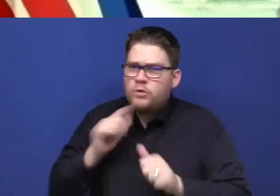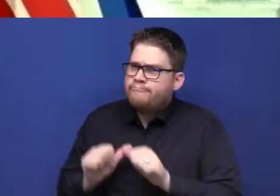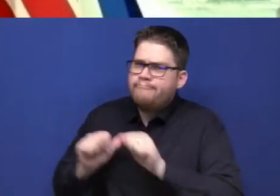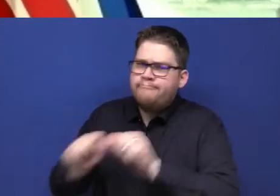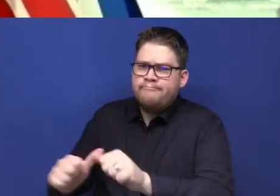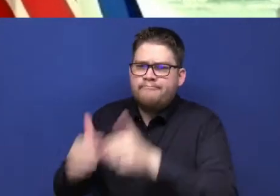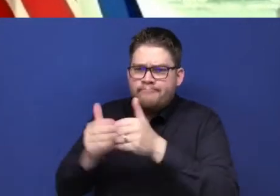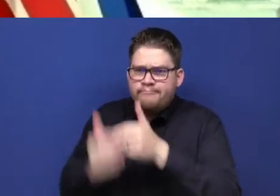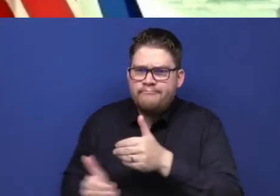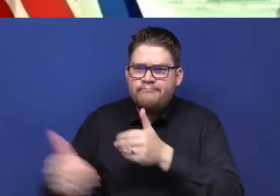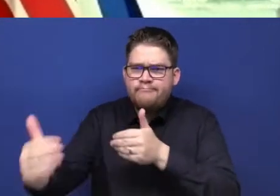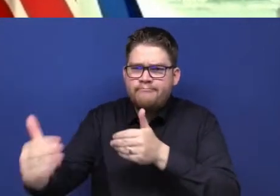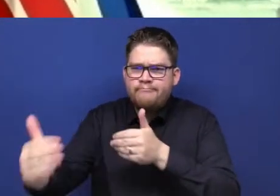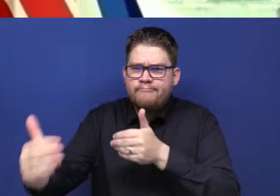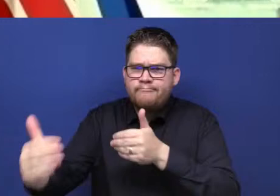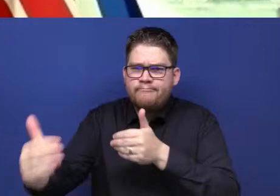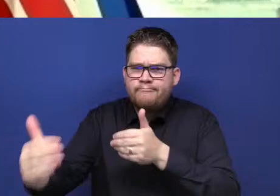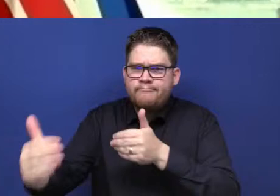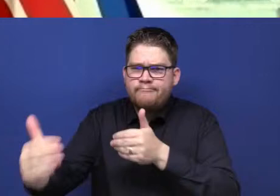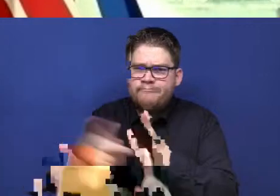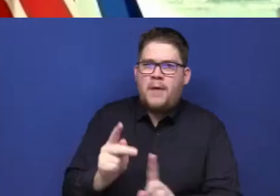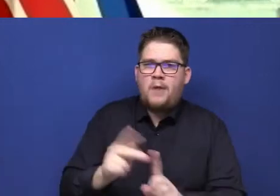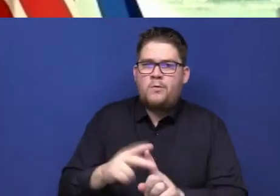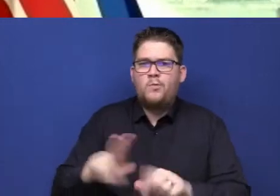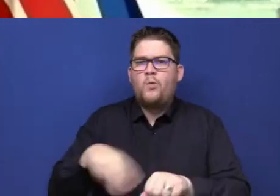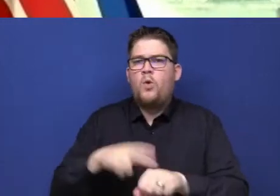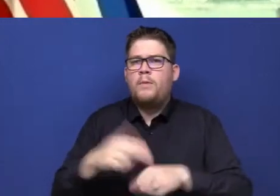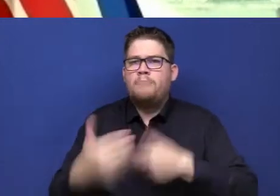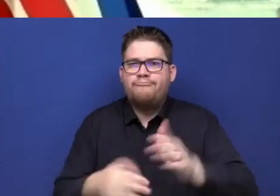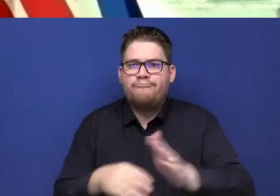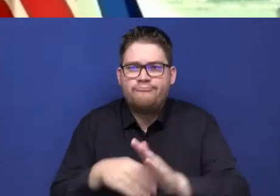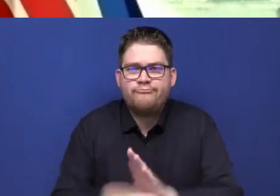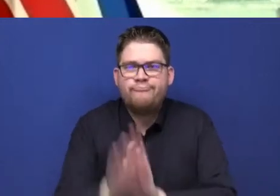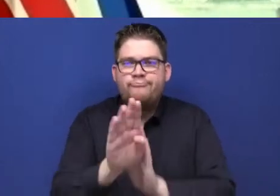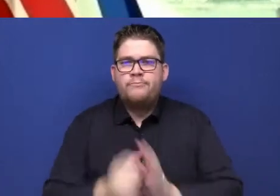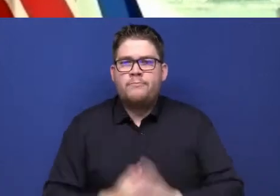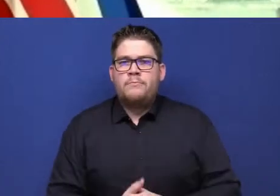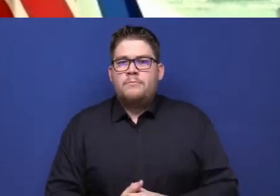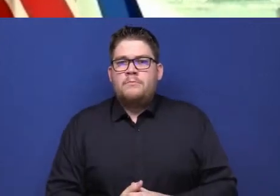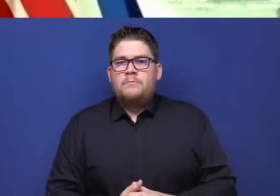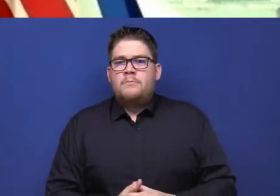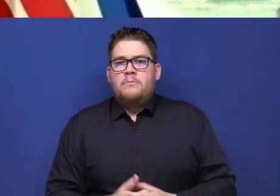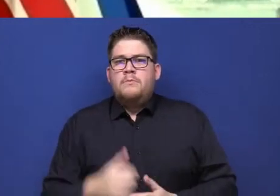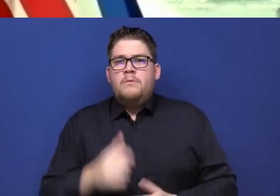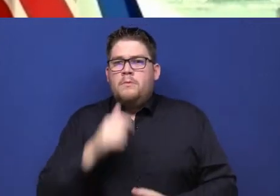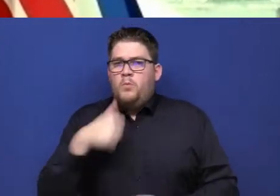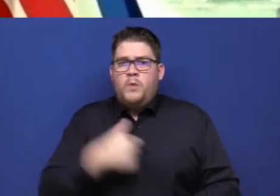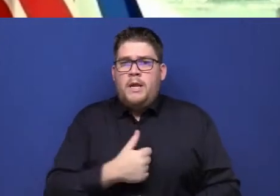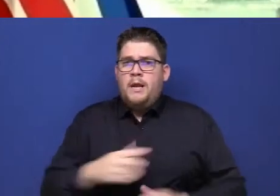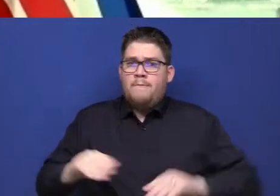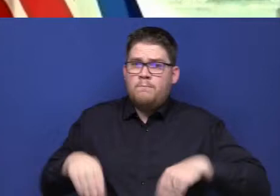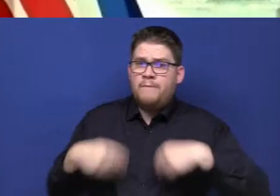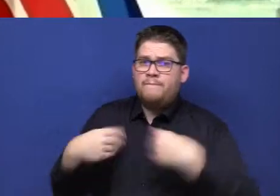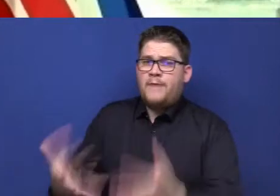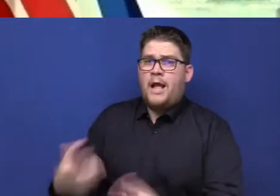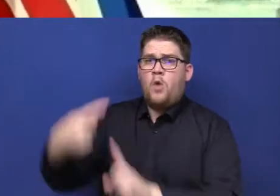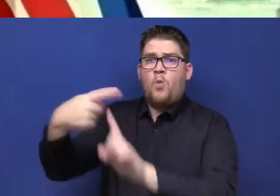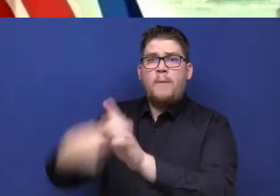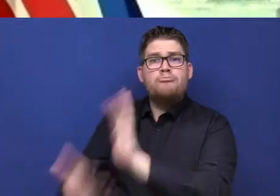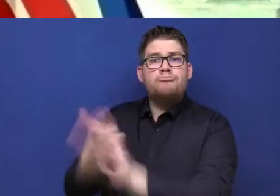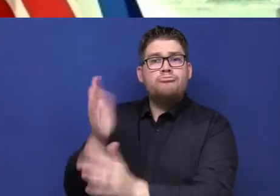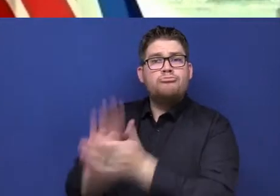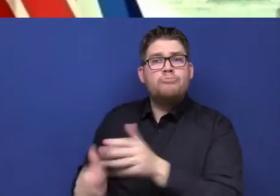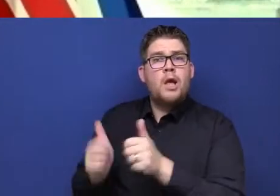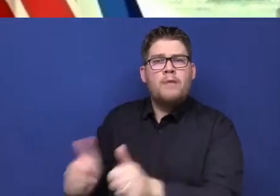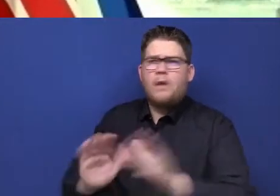the medium and the longer term, the ministries are working together to ensure that we're able to, identify those